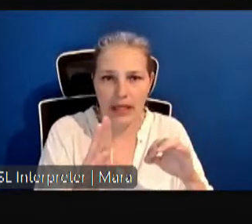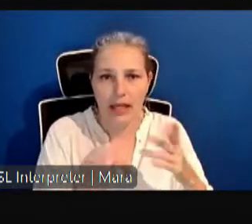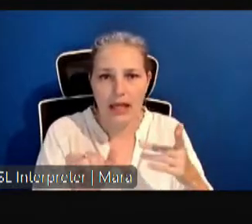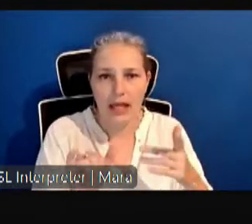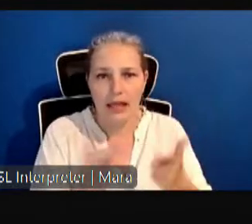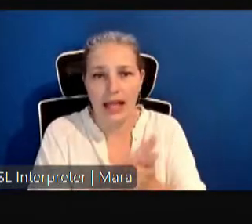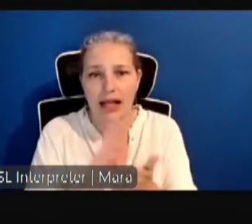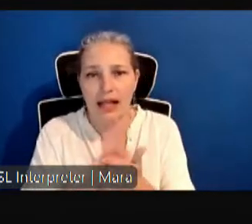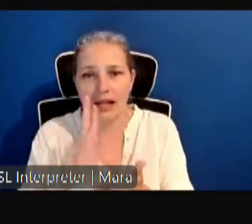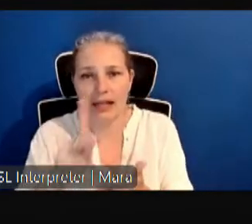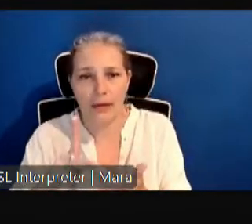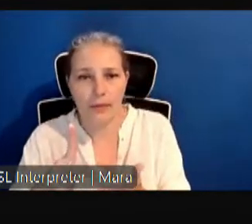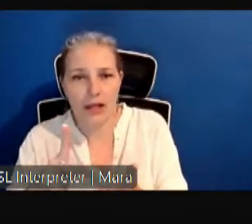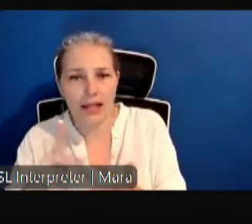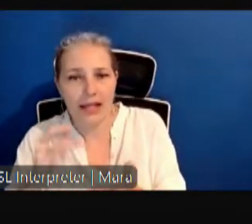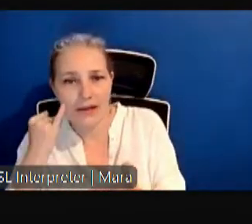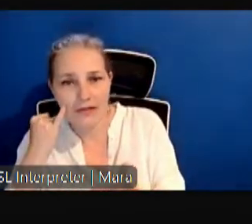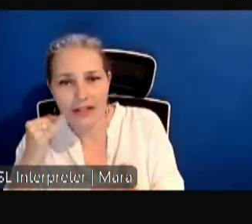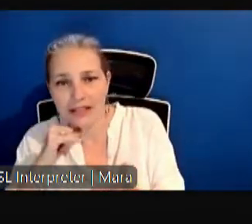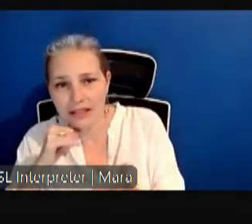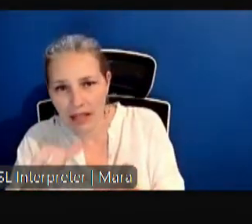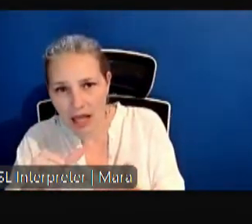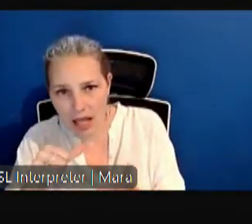License Board. Next slide, please.